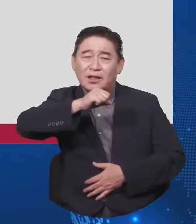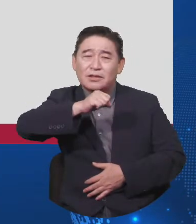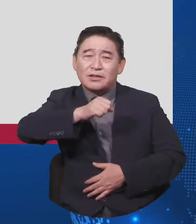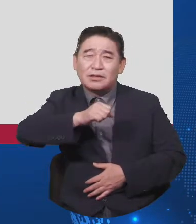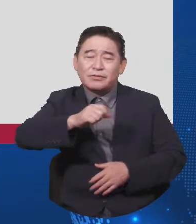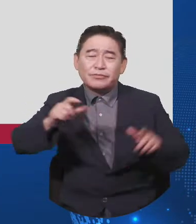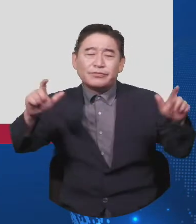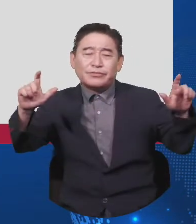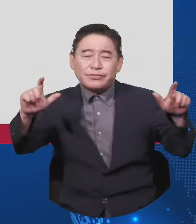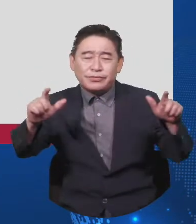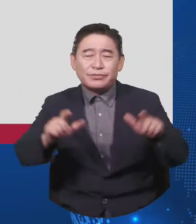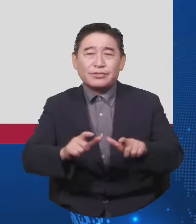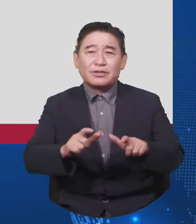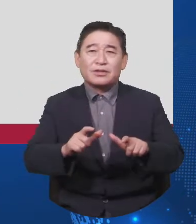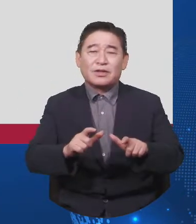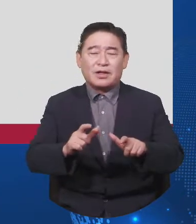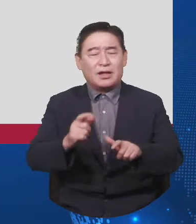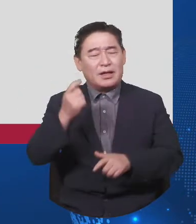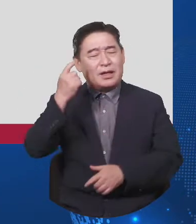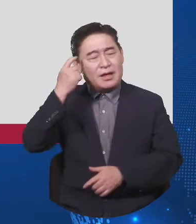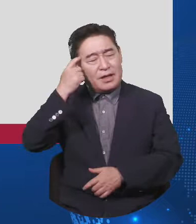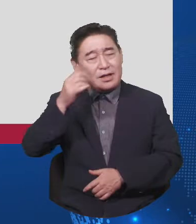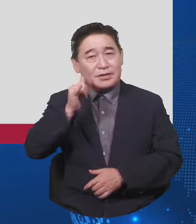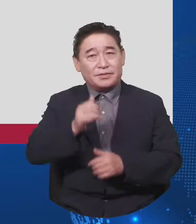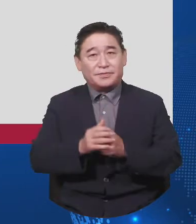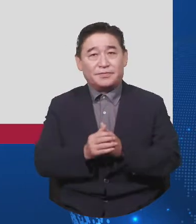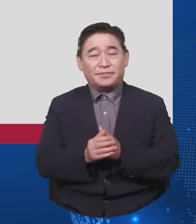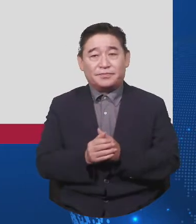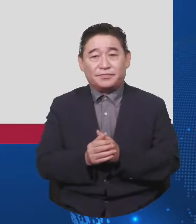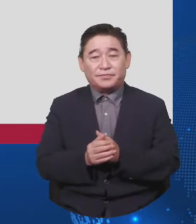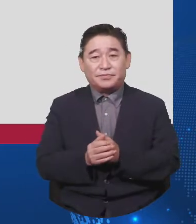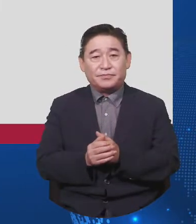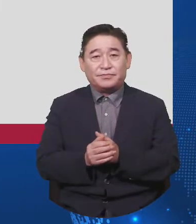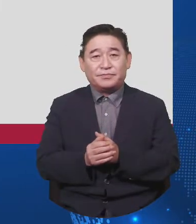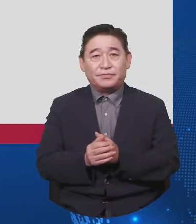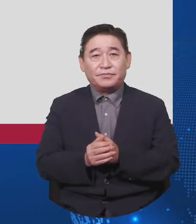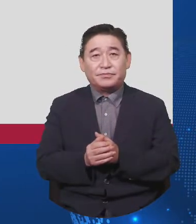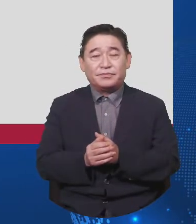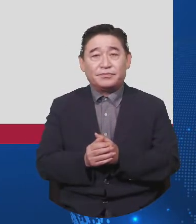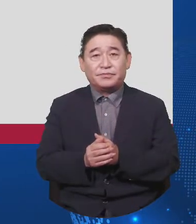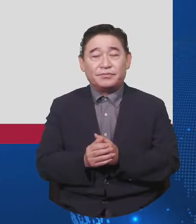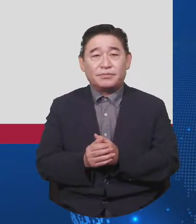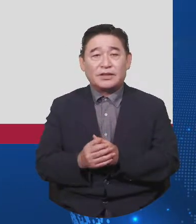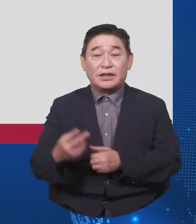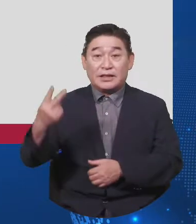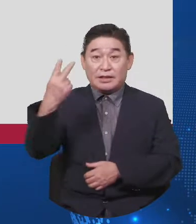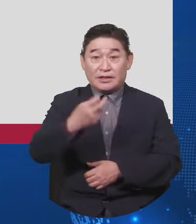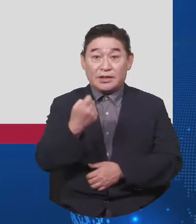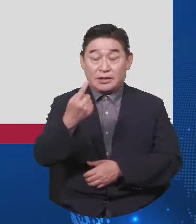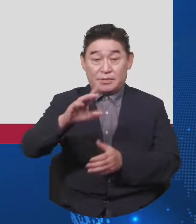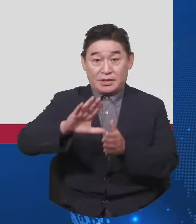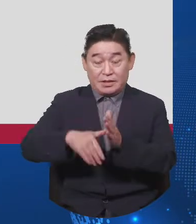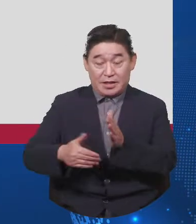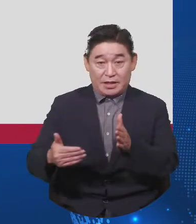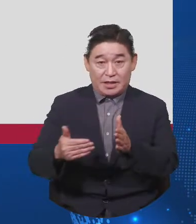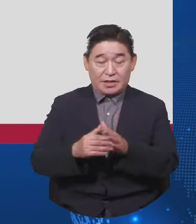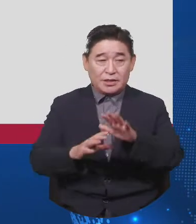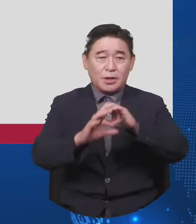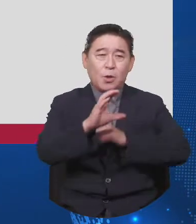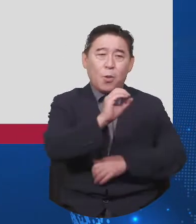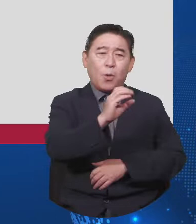last year, 21, numbers were going up, at least to some extent. We have some specific COVID